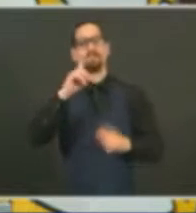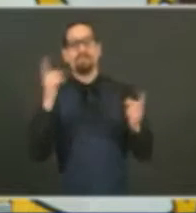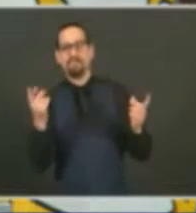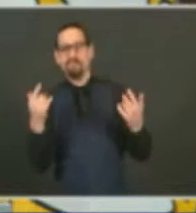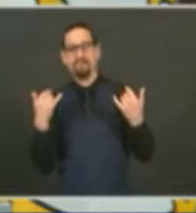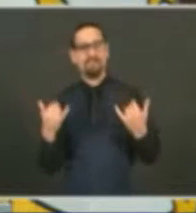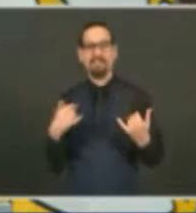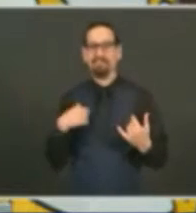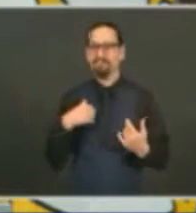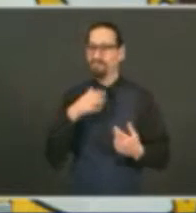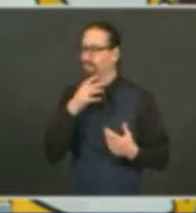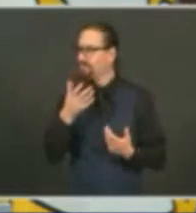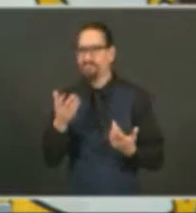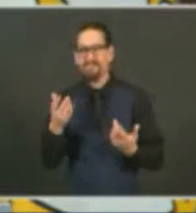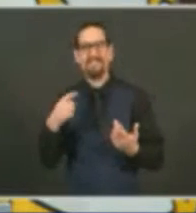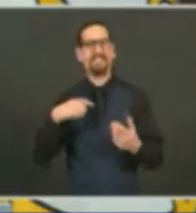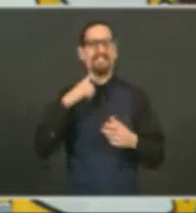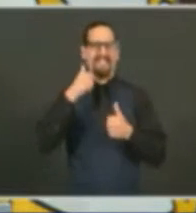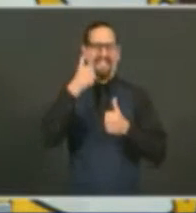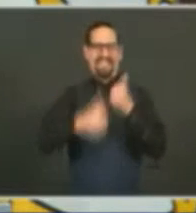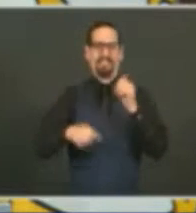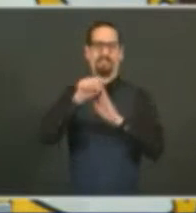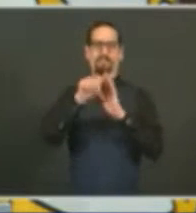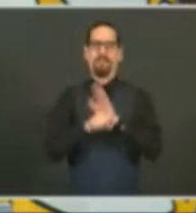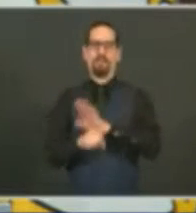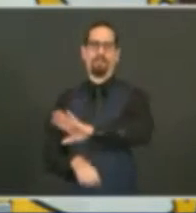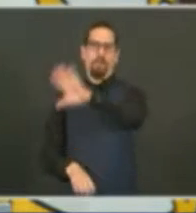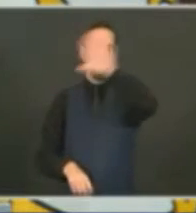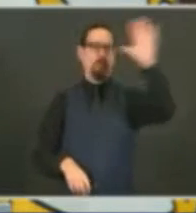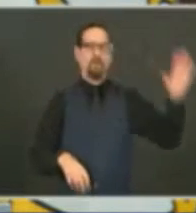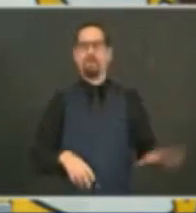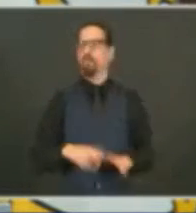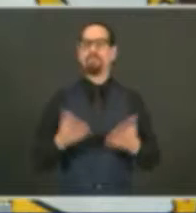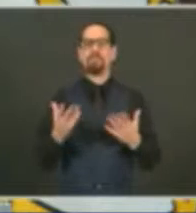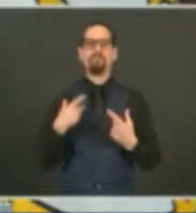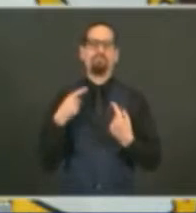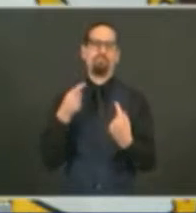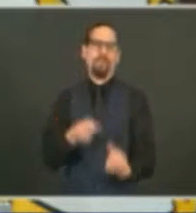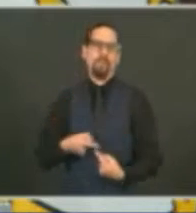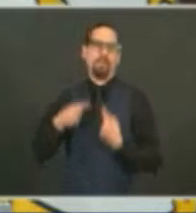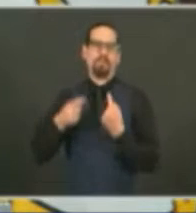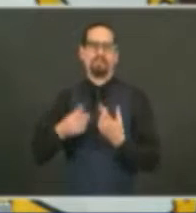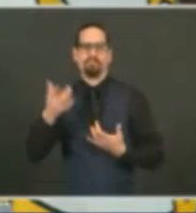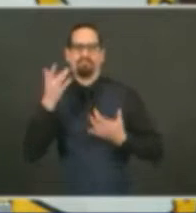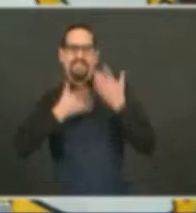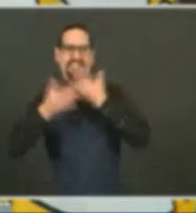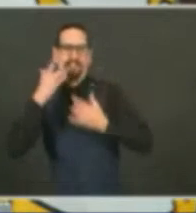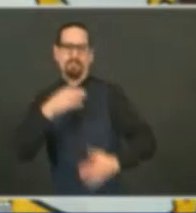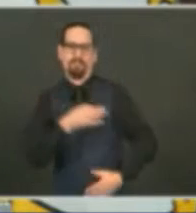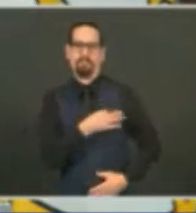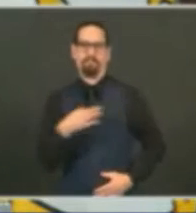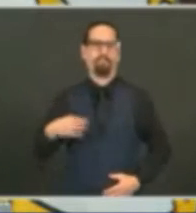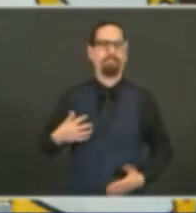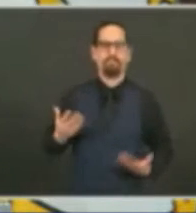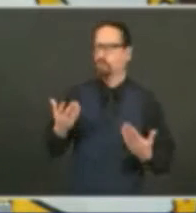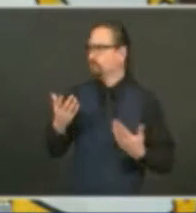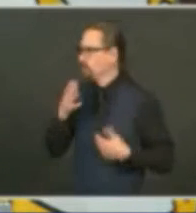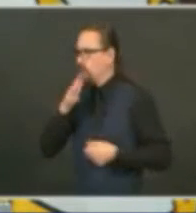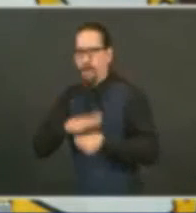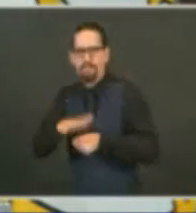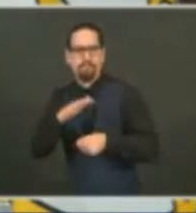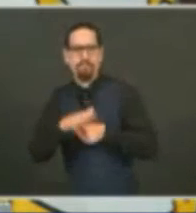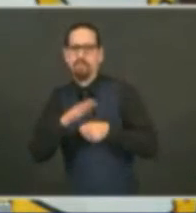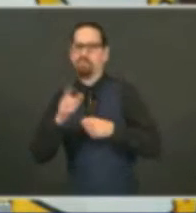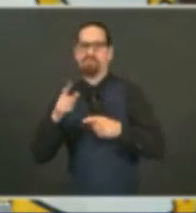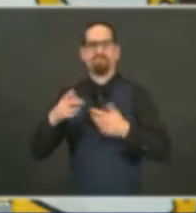America, every state in America is struggling with staffing. So the fact